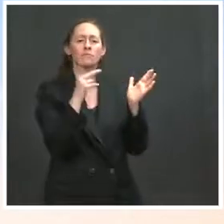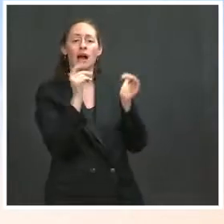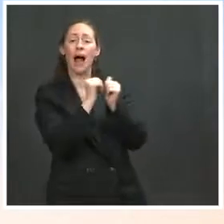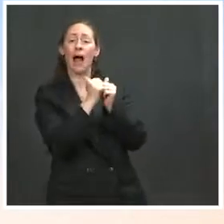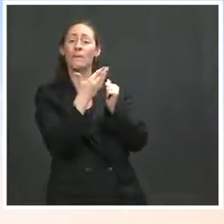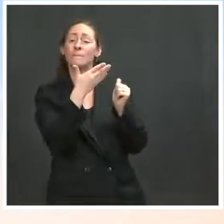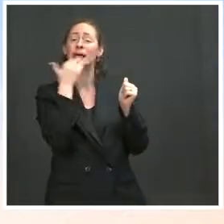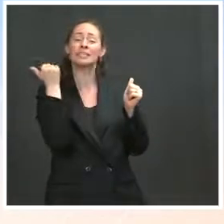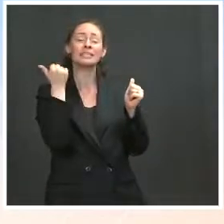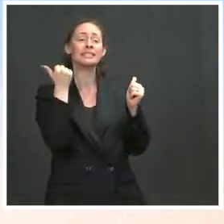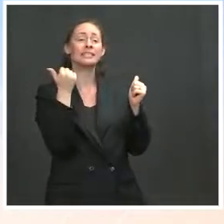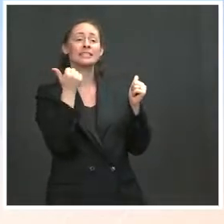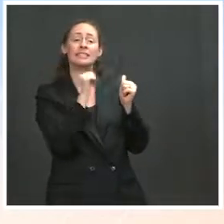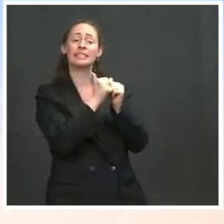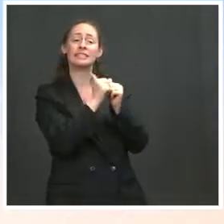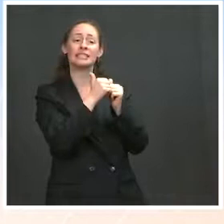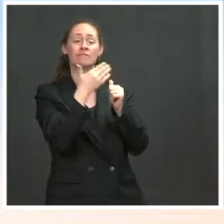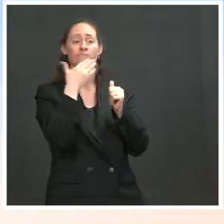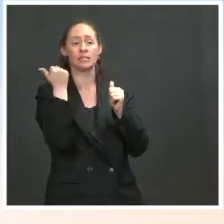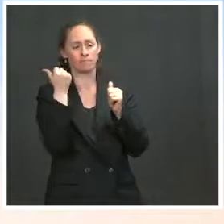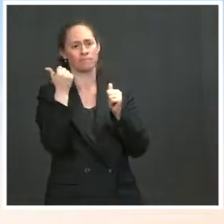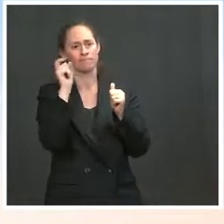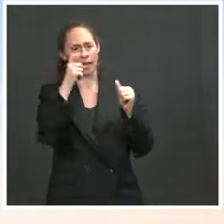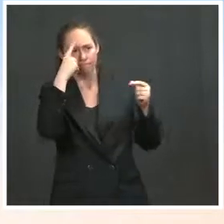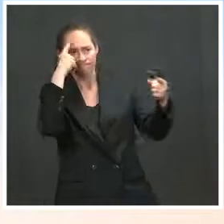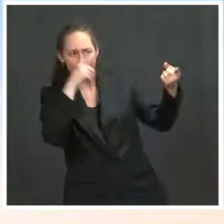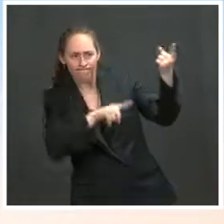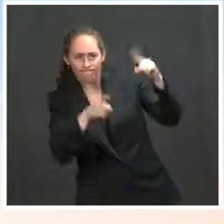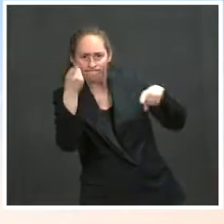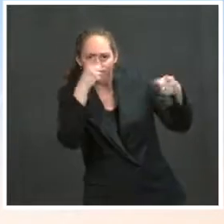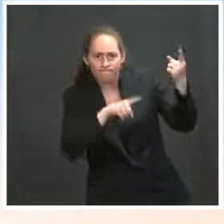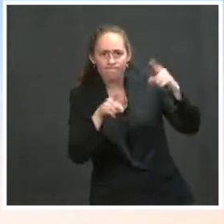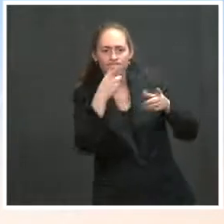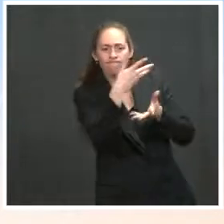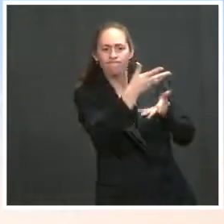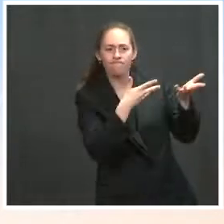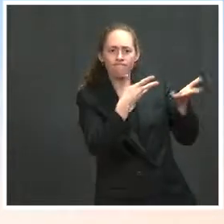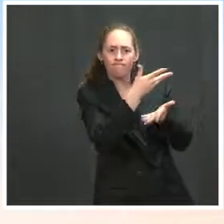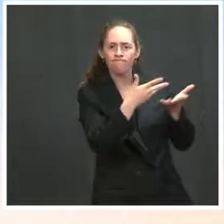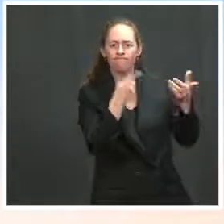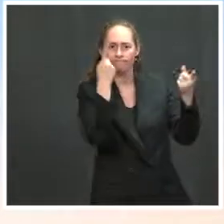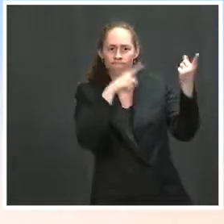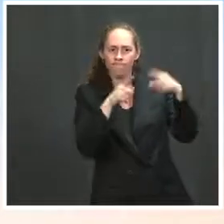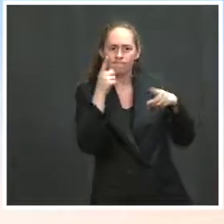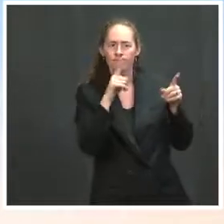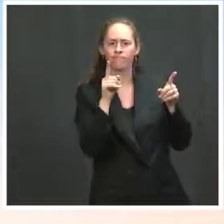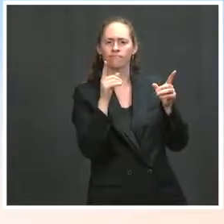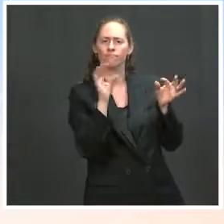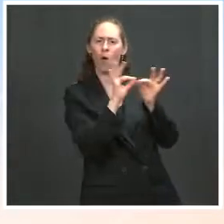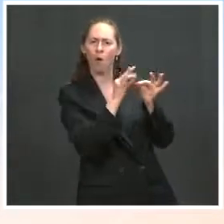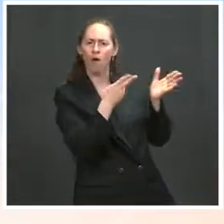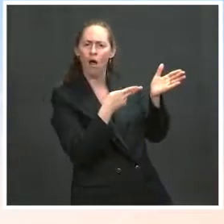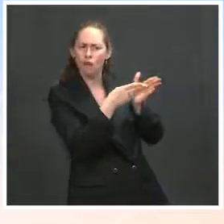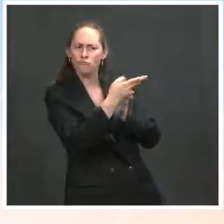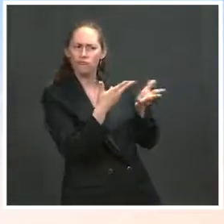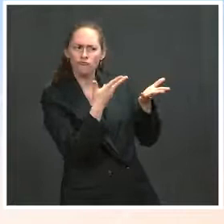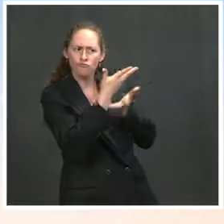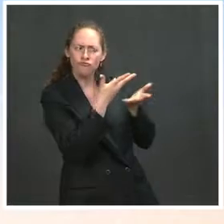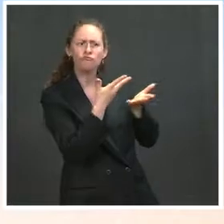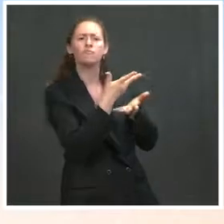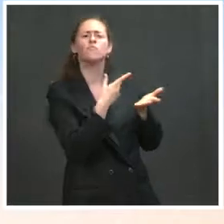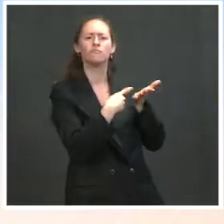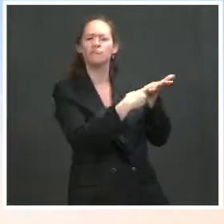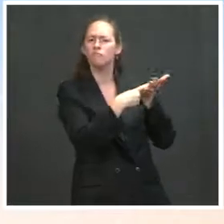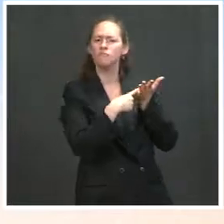is diplomacy, and making sure that we're having those critical, important conversation. Those type of conversation is probably